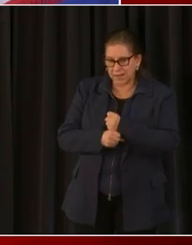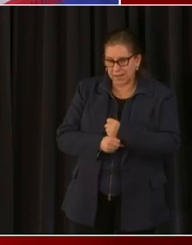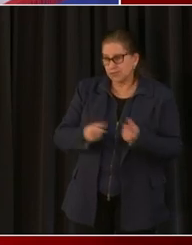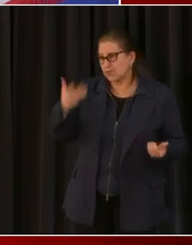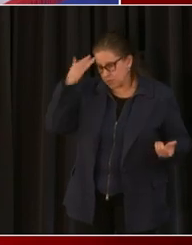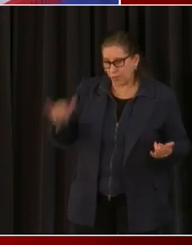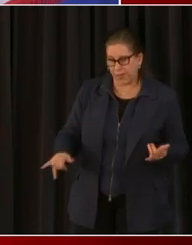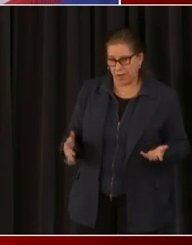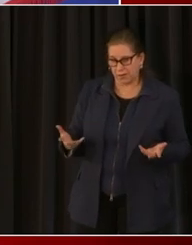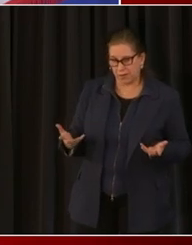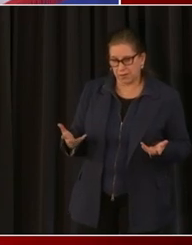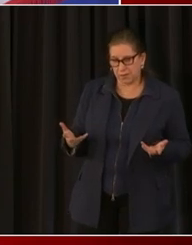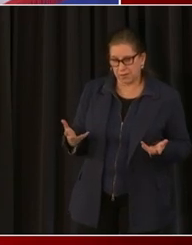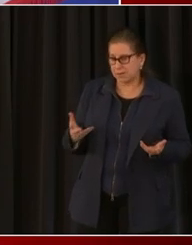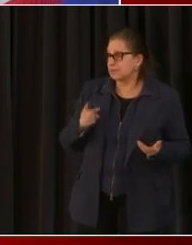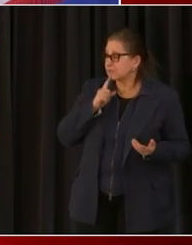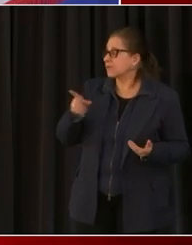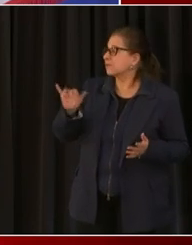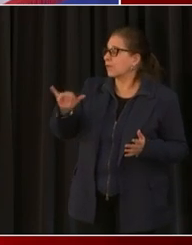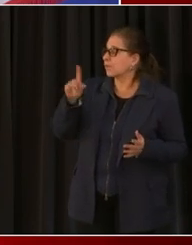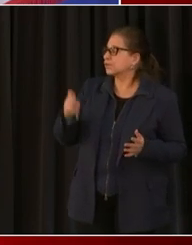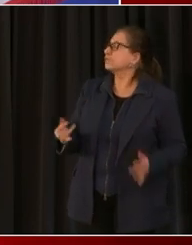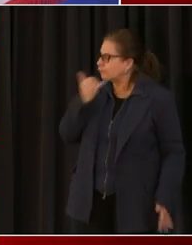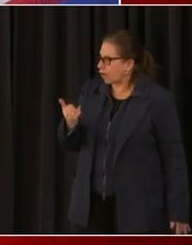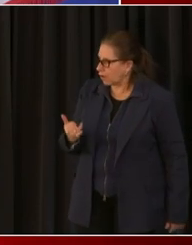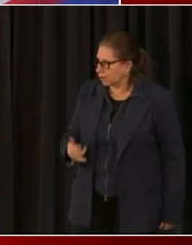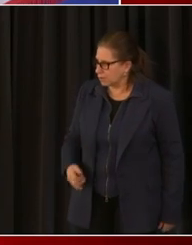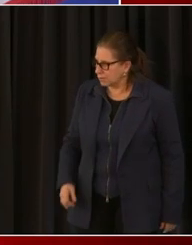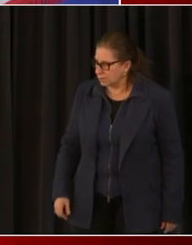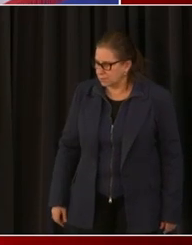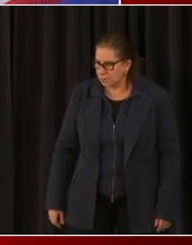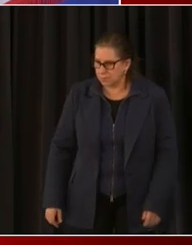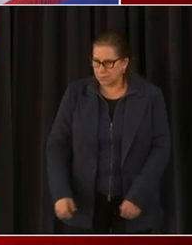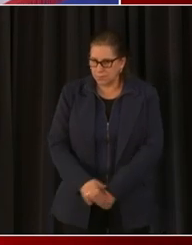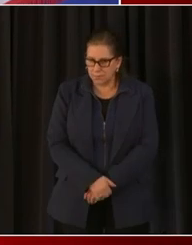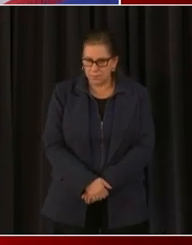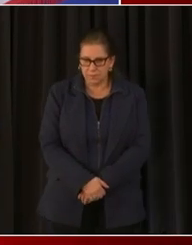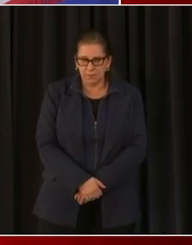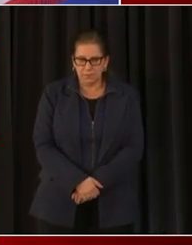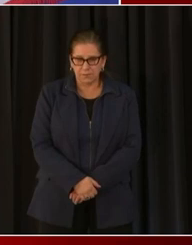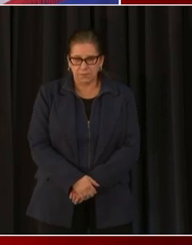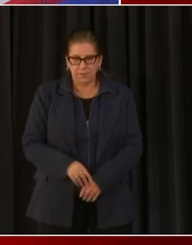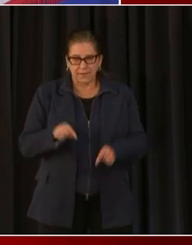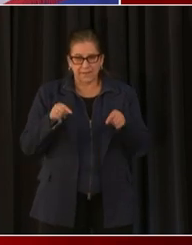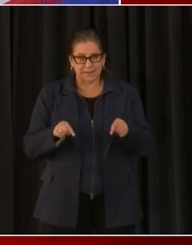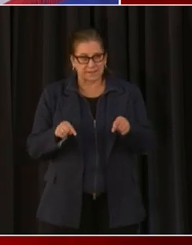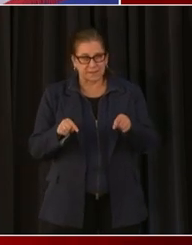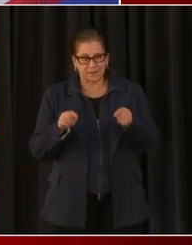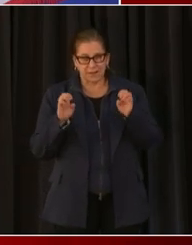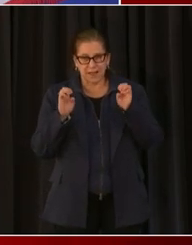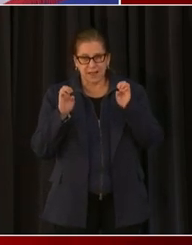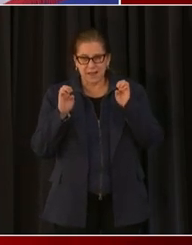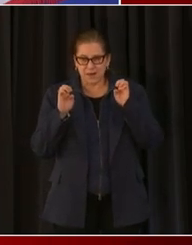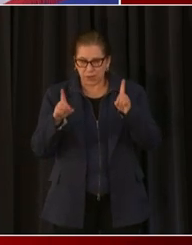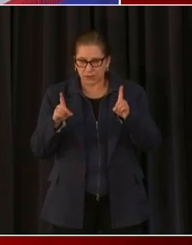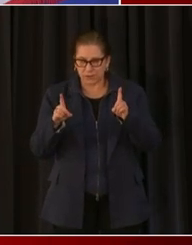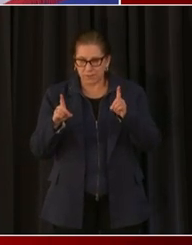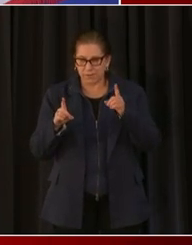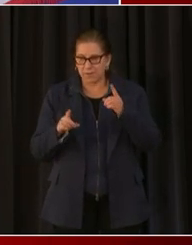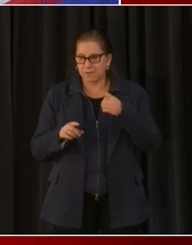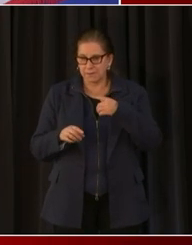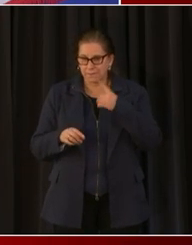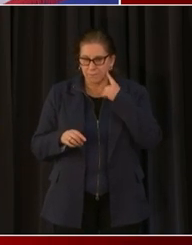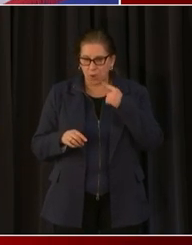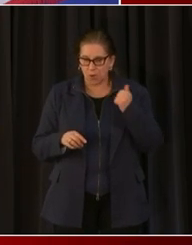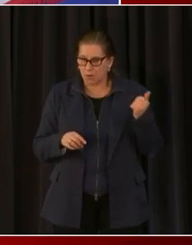is flatly wrong. the educators and all of us have been